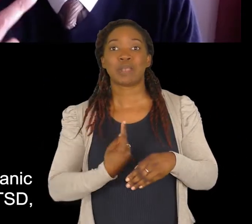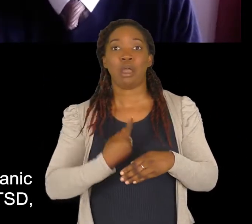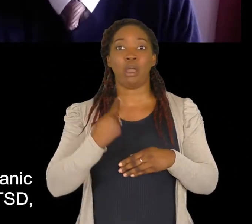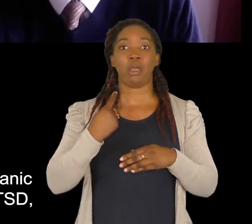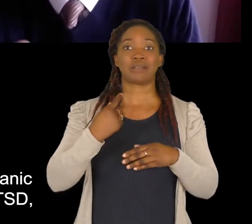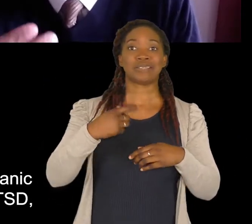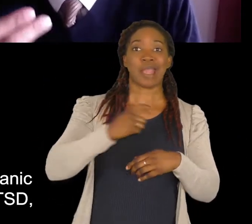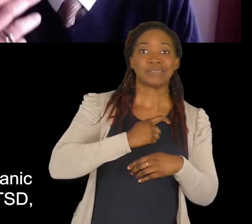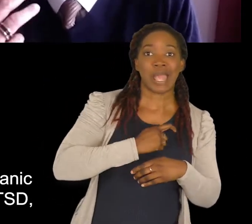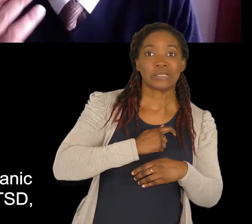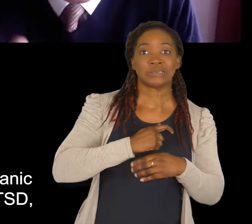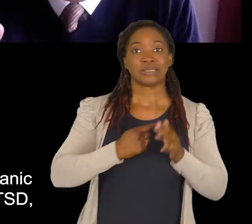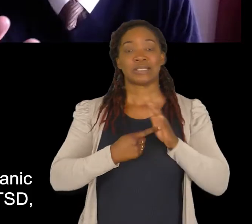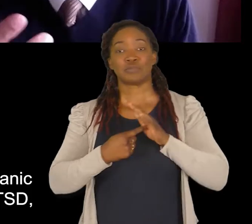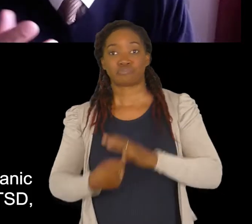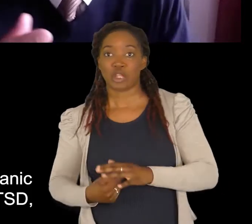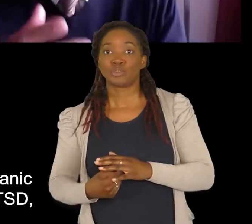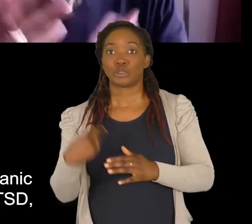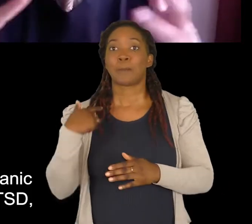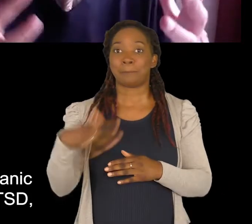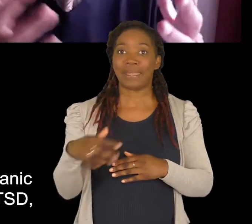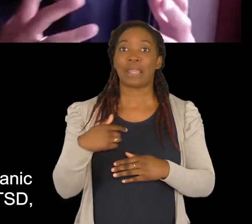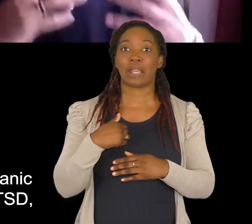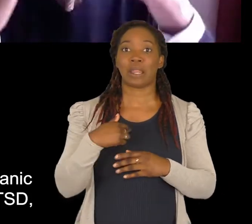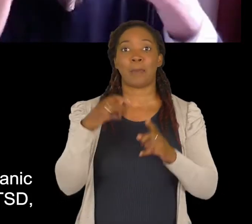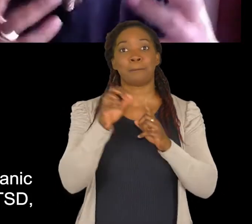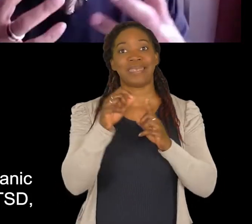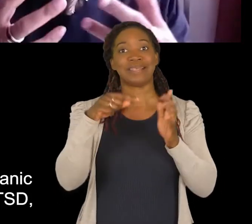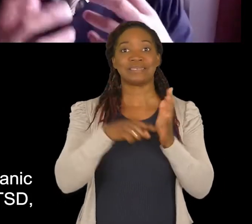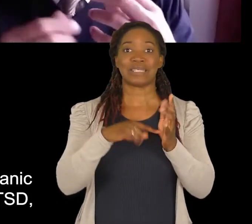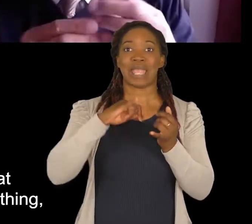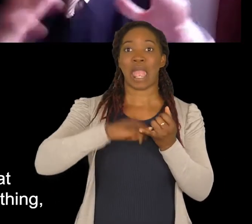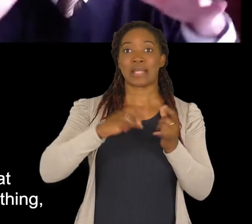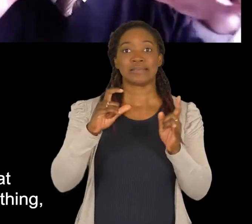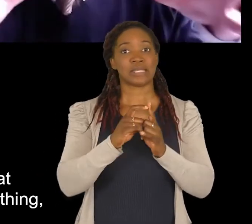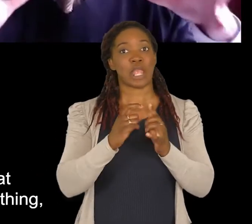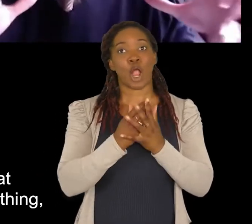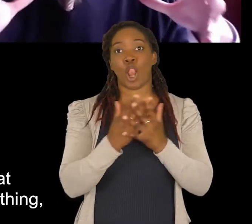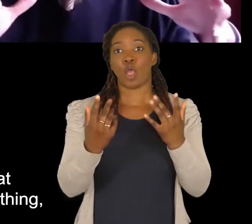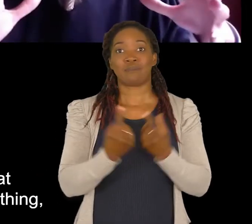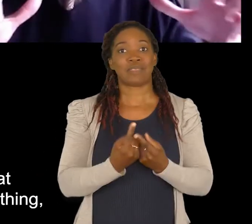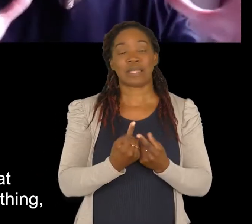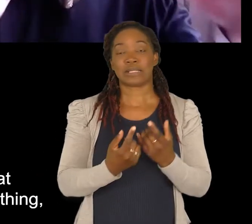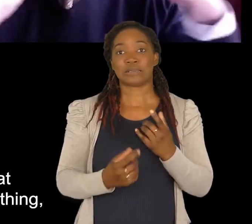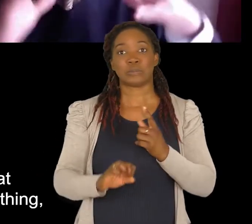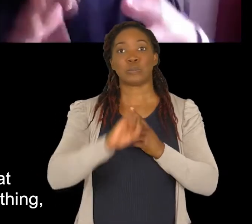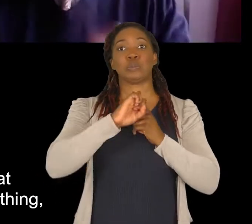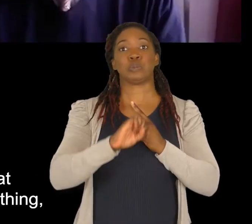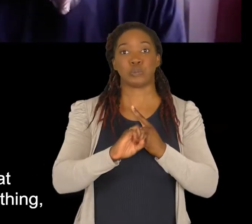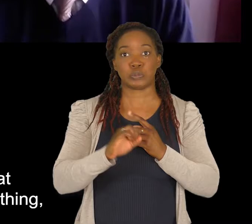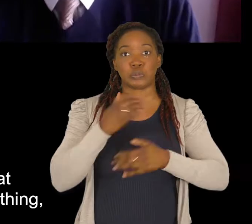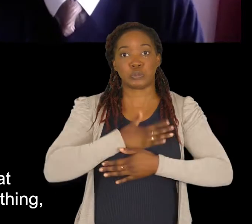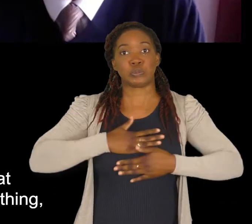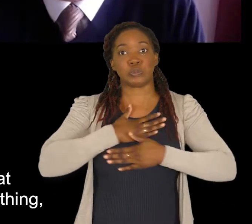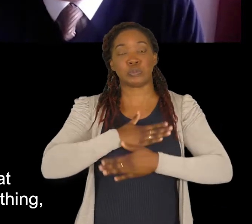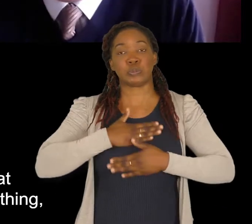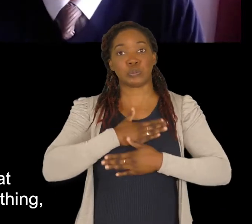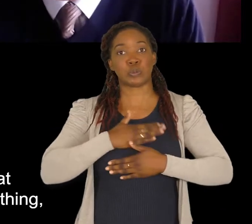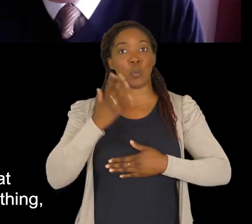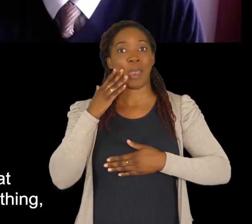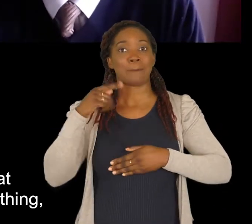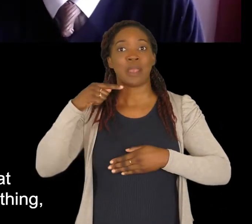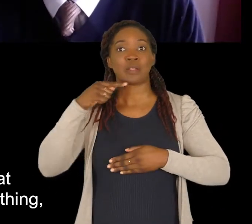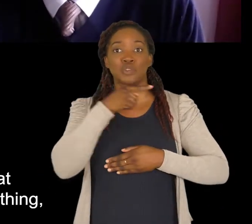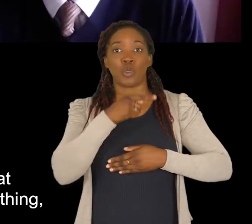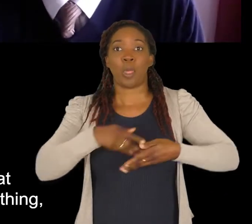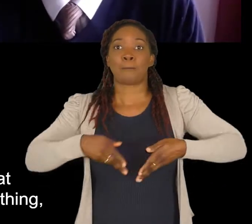attacks, anxiety, depression, you name it, you know, PTSD, there's a whole load of different things that came about